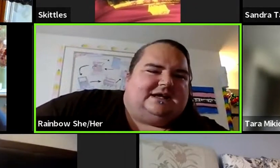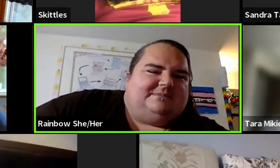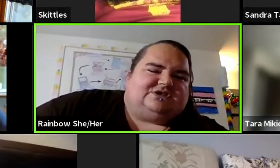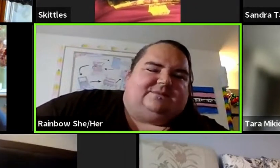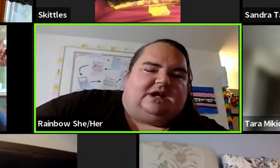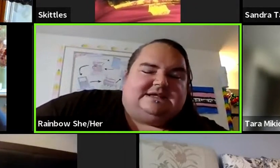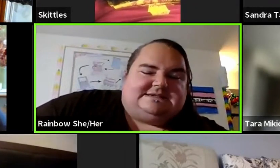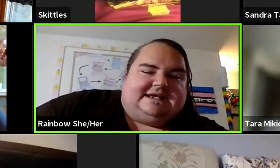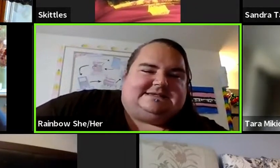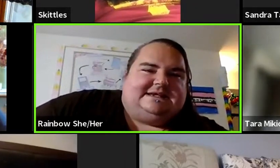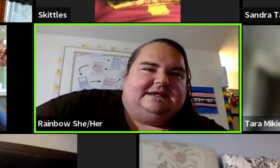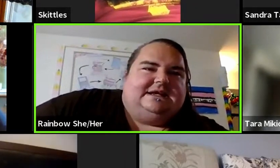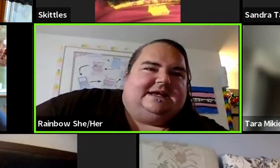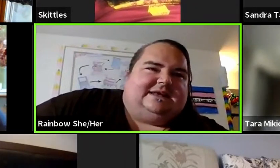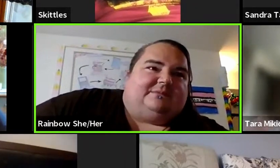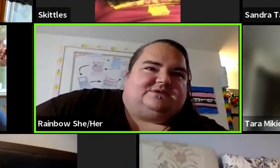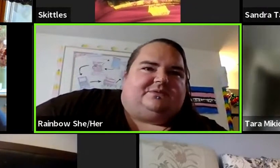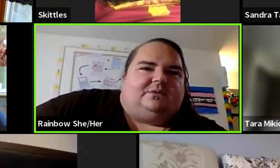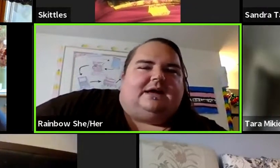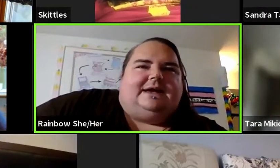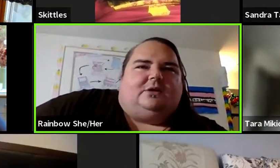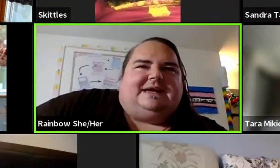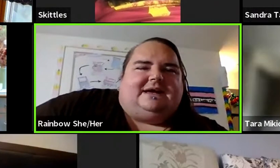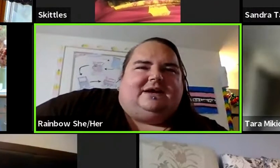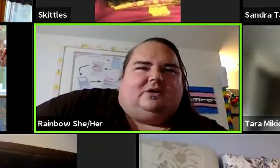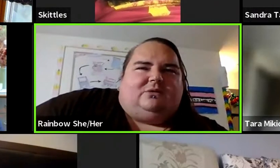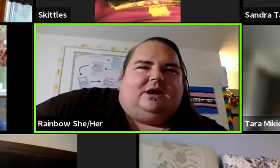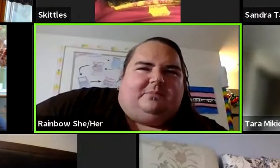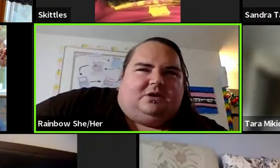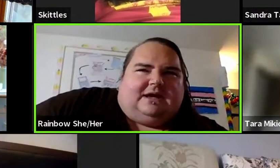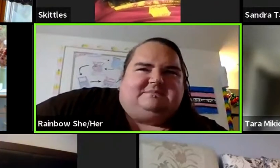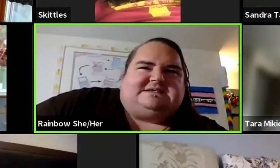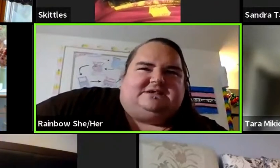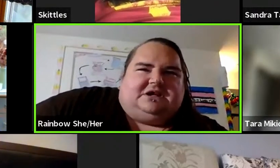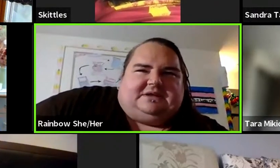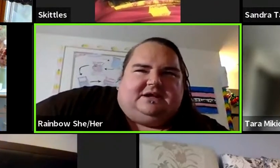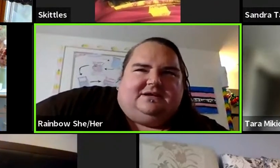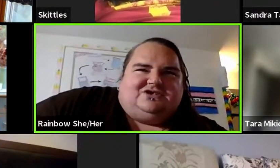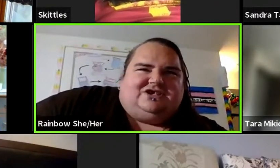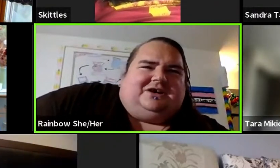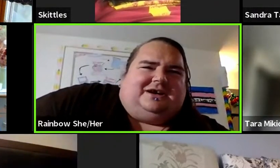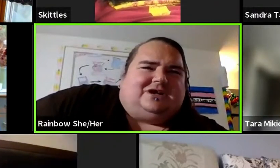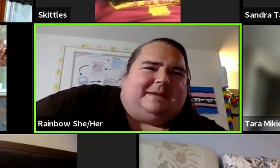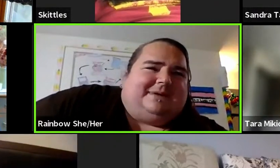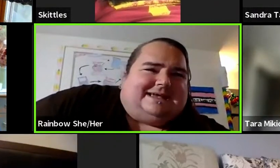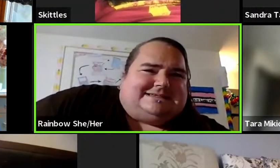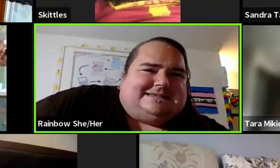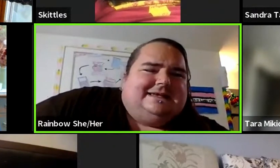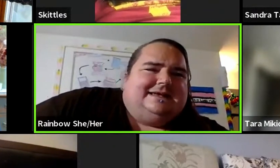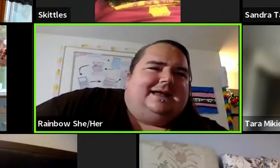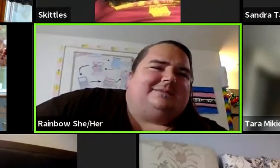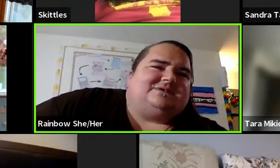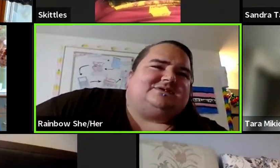this Mr. David Hunt? And I said, and like when my sore throat, I go by Rainbow. Like I'm trying my